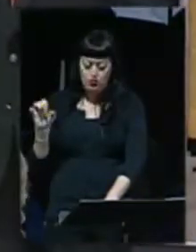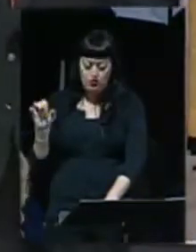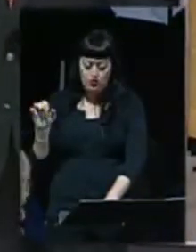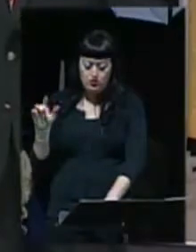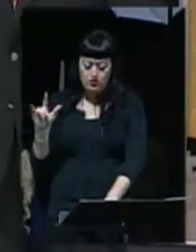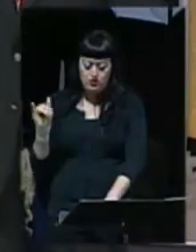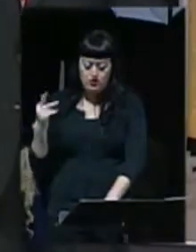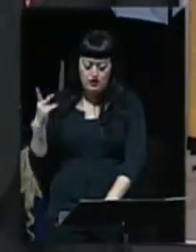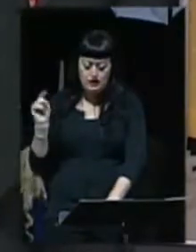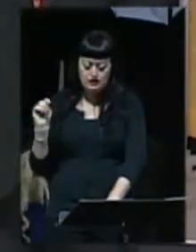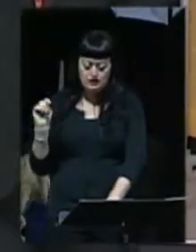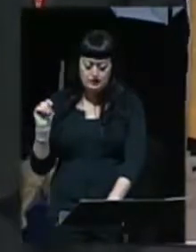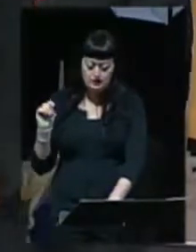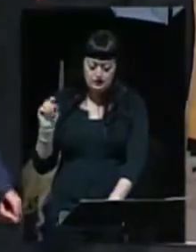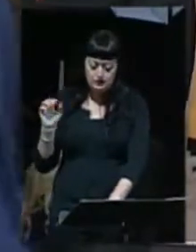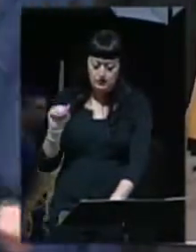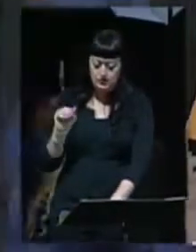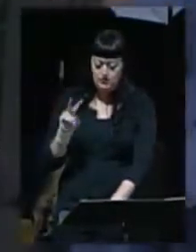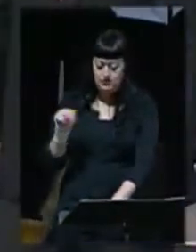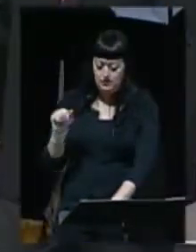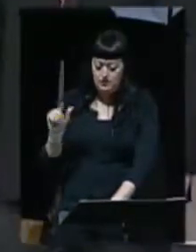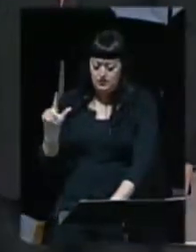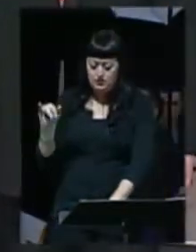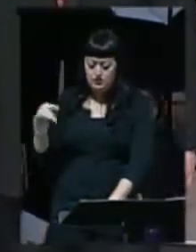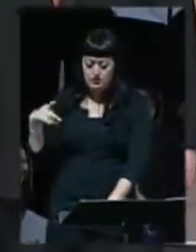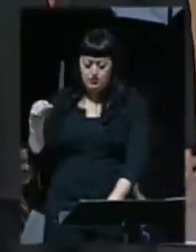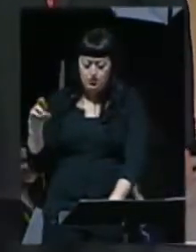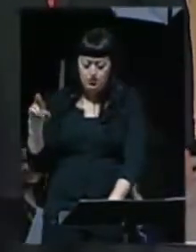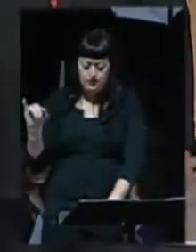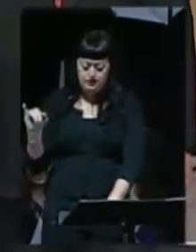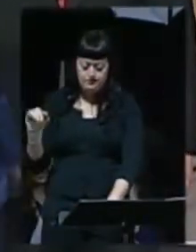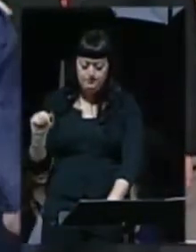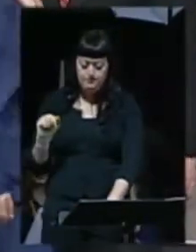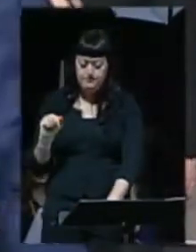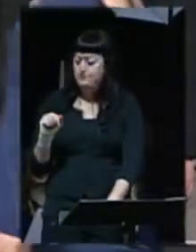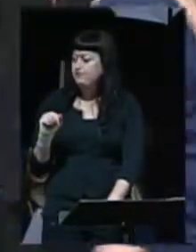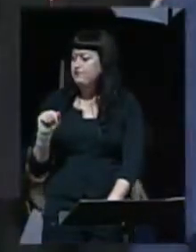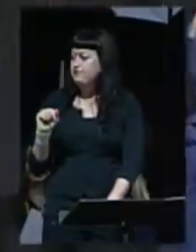Nicole Light. Ava Lapari.